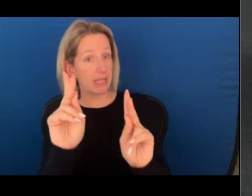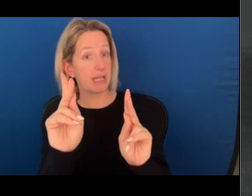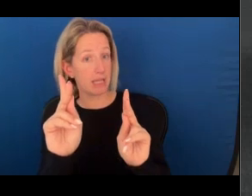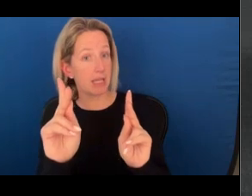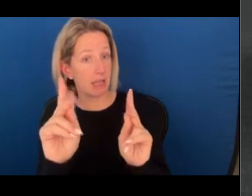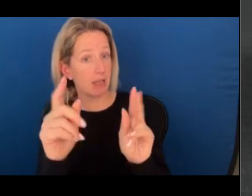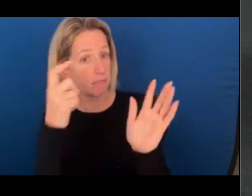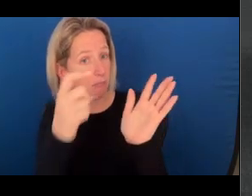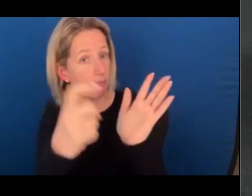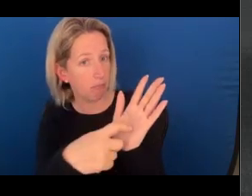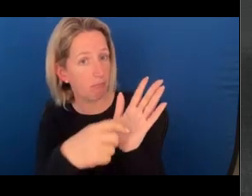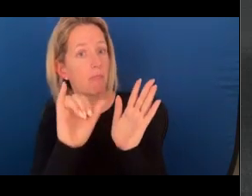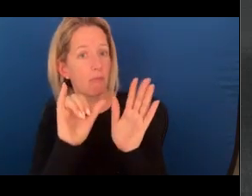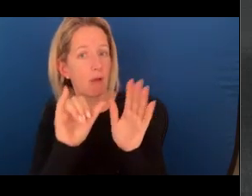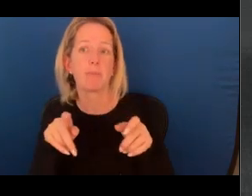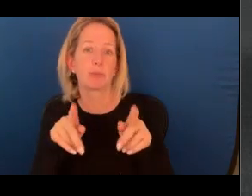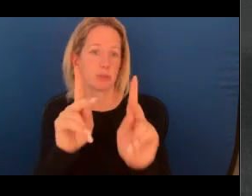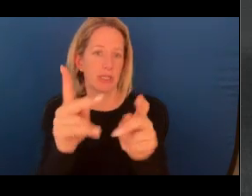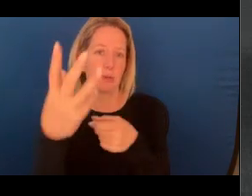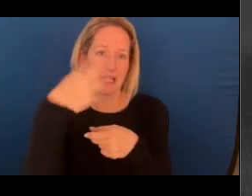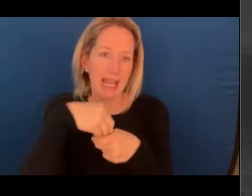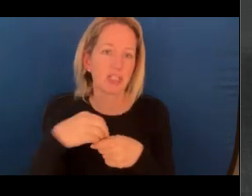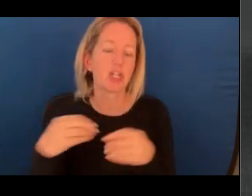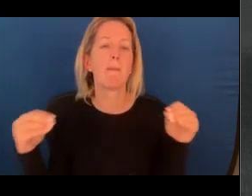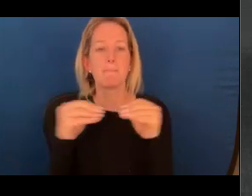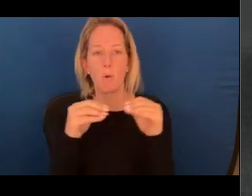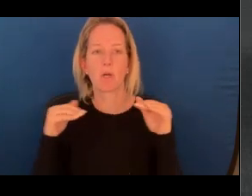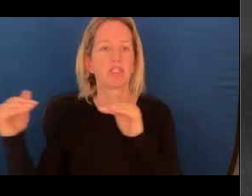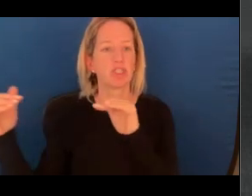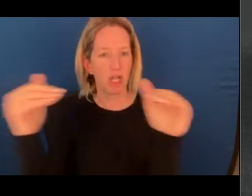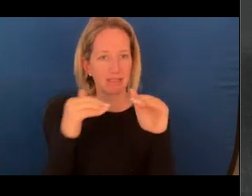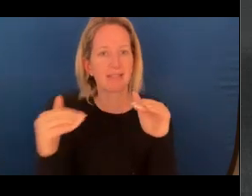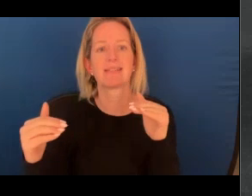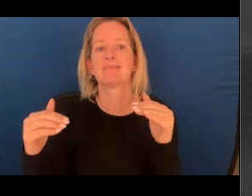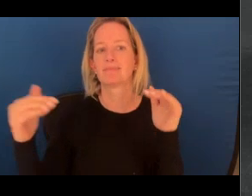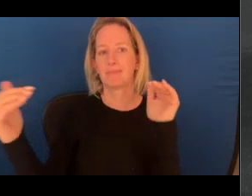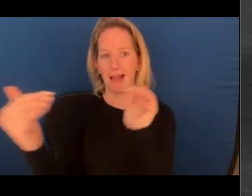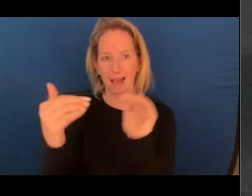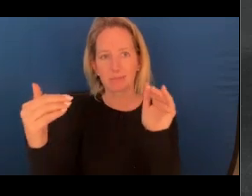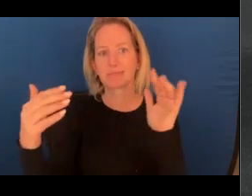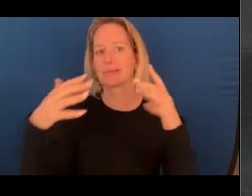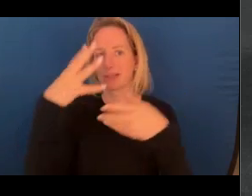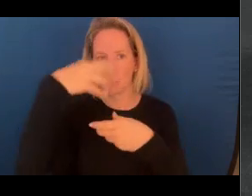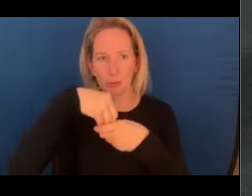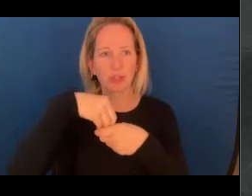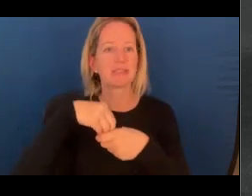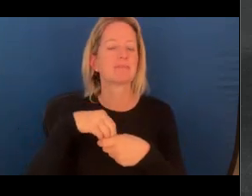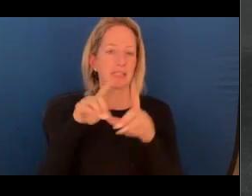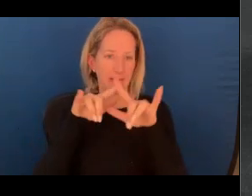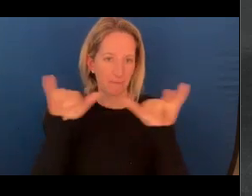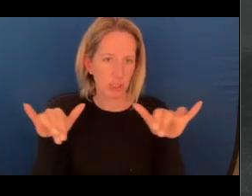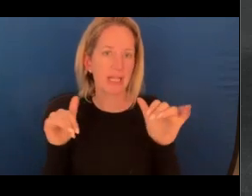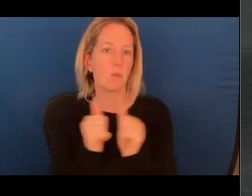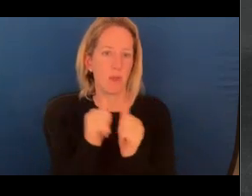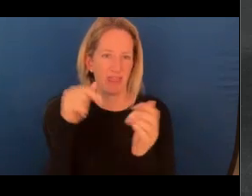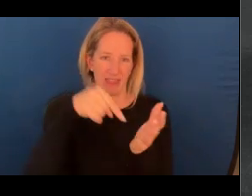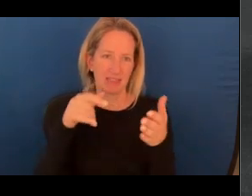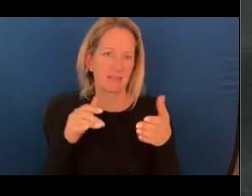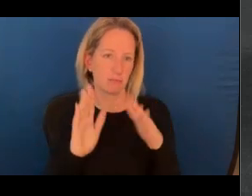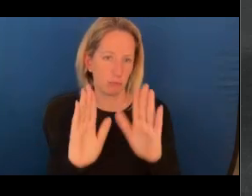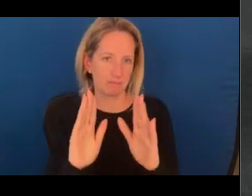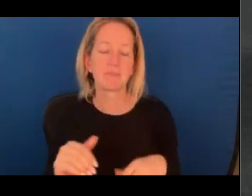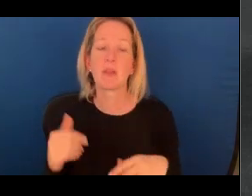there is an opportunity to engage and have more justice, equity, diversity, inclusion, and accessibility within the strategy. So knowing all of this background,